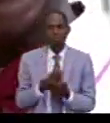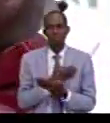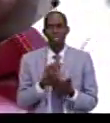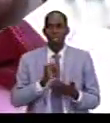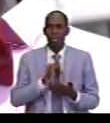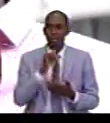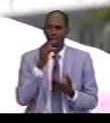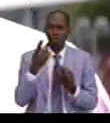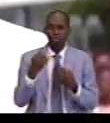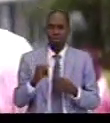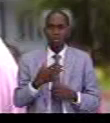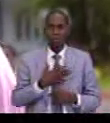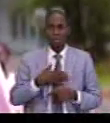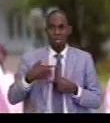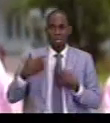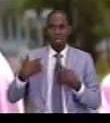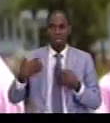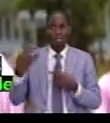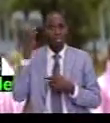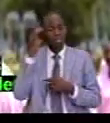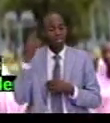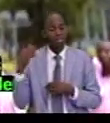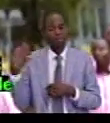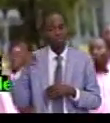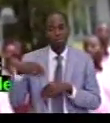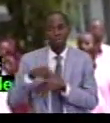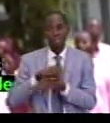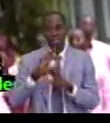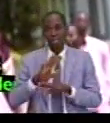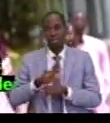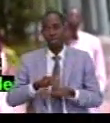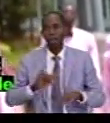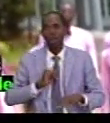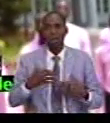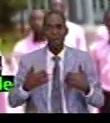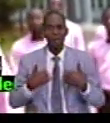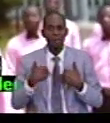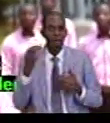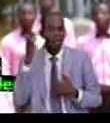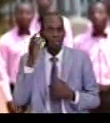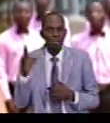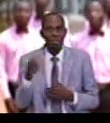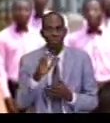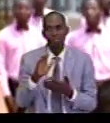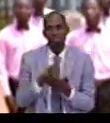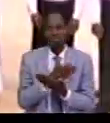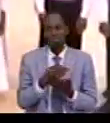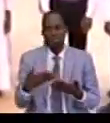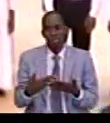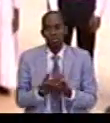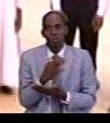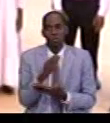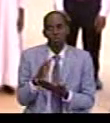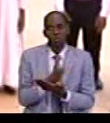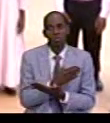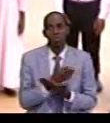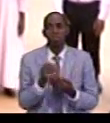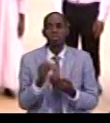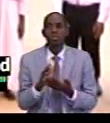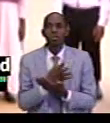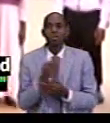and hear the master's call. I've heard them sing the modern song and songs of long